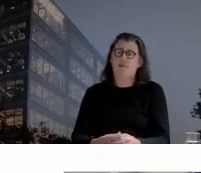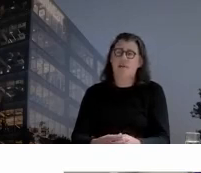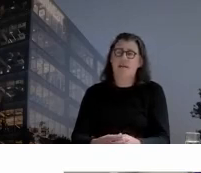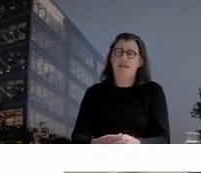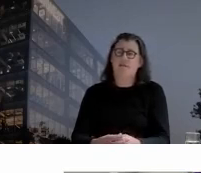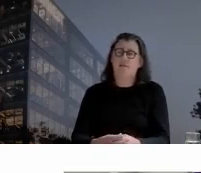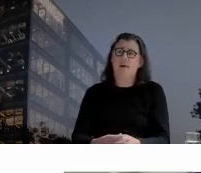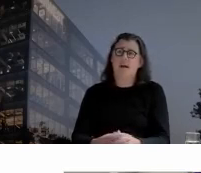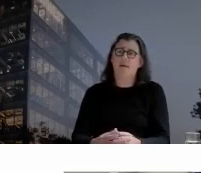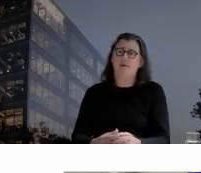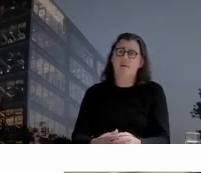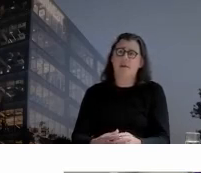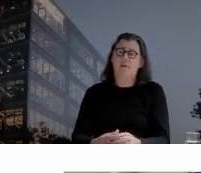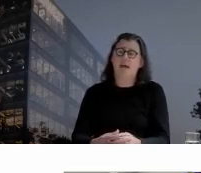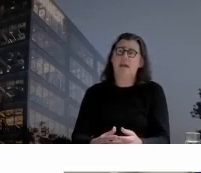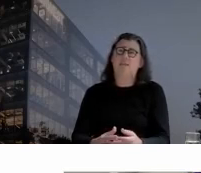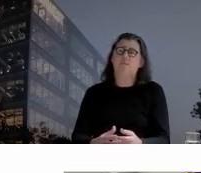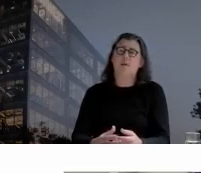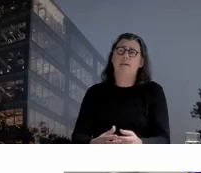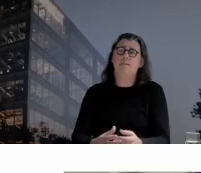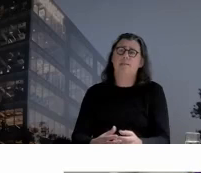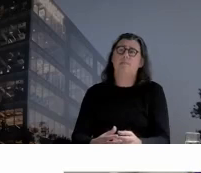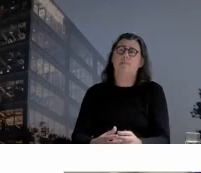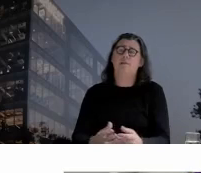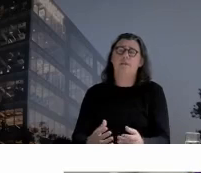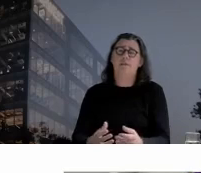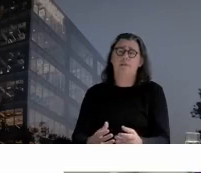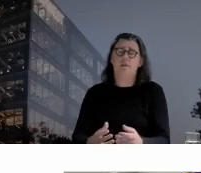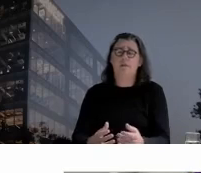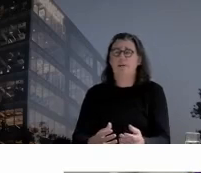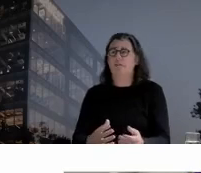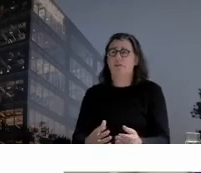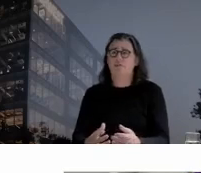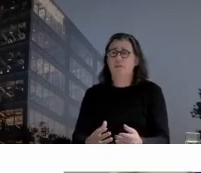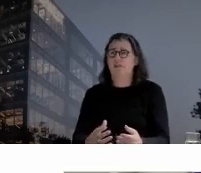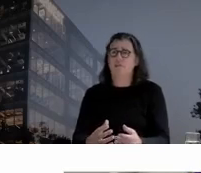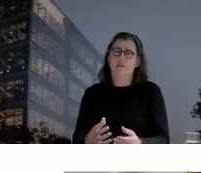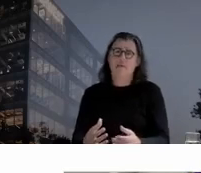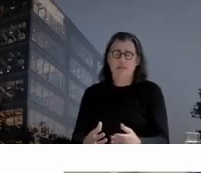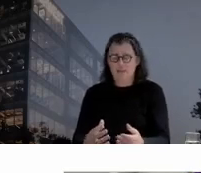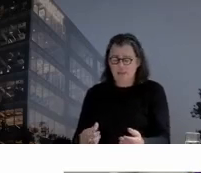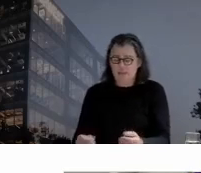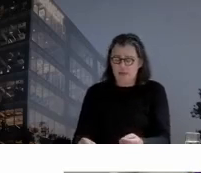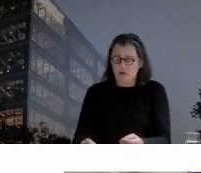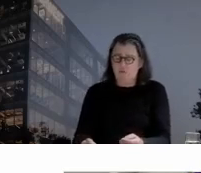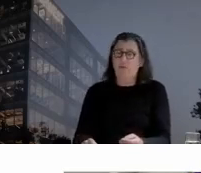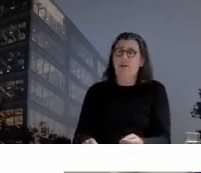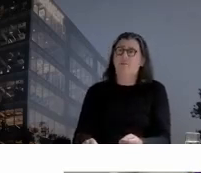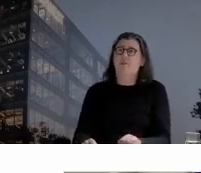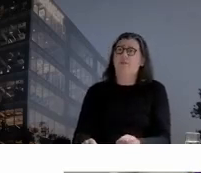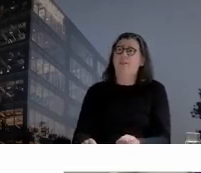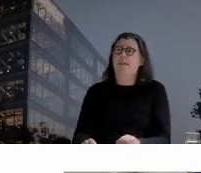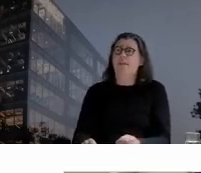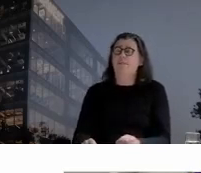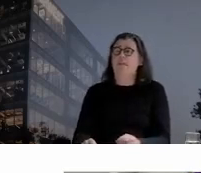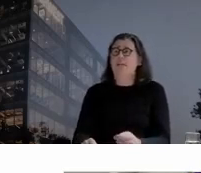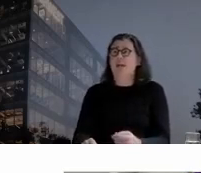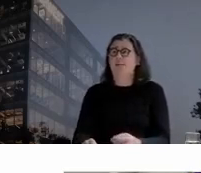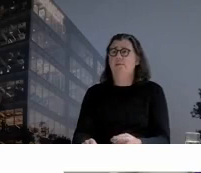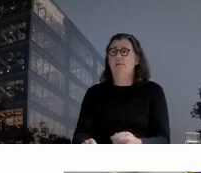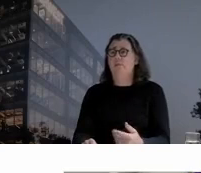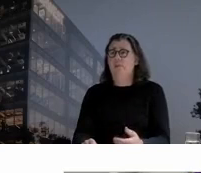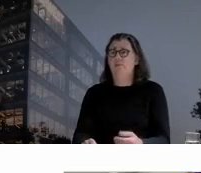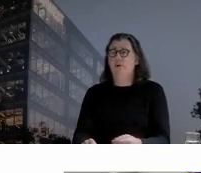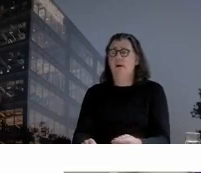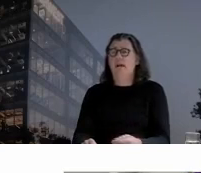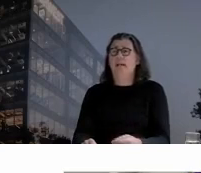ways really gives us power to be able to act in ways that previously we did on gut feel or rudimentary understandings. We can